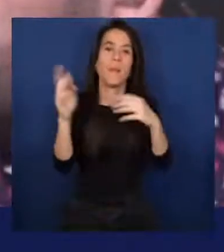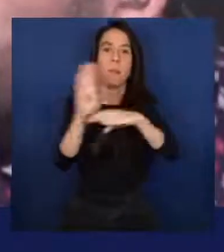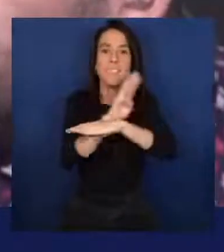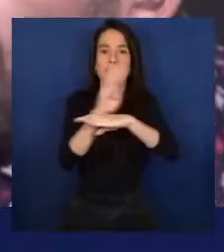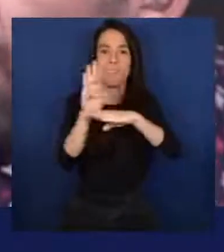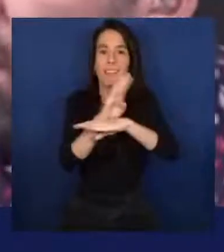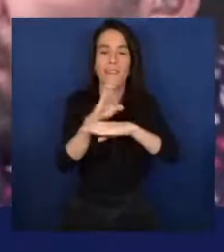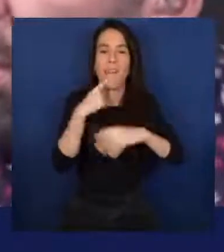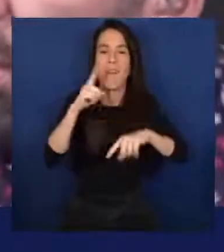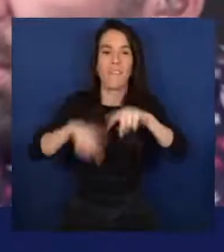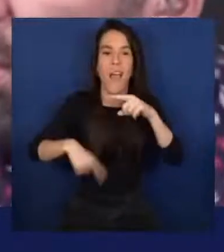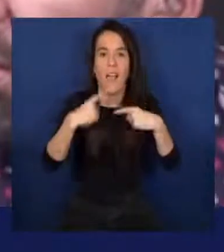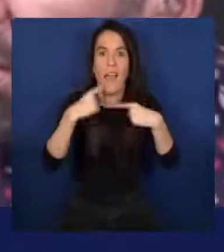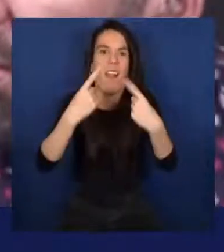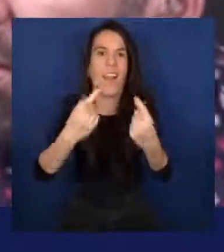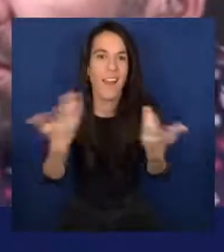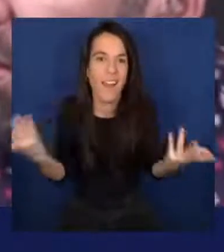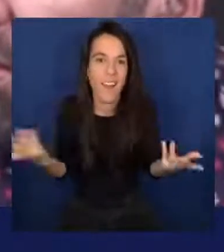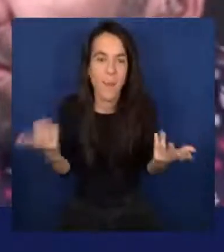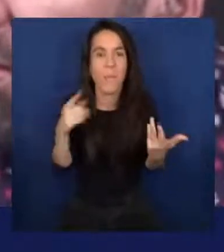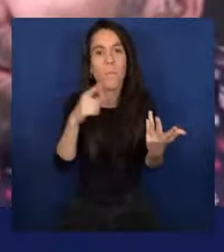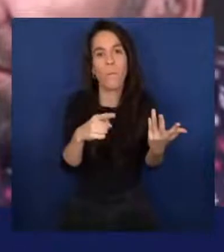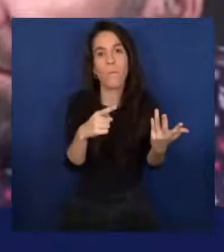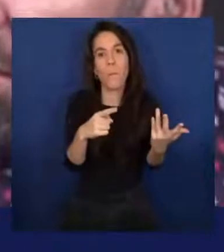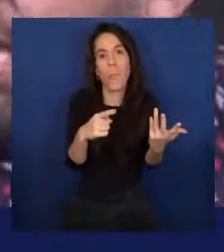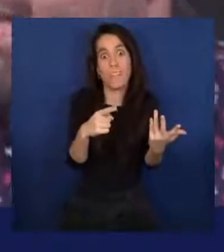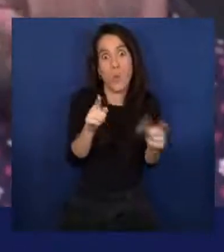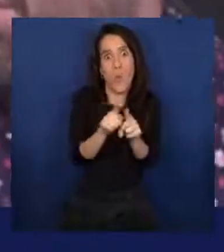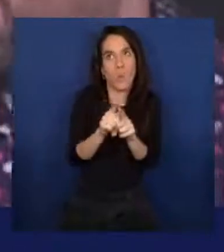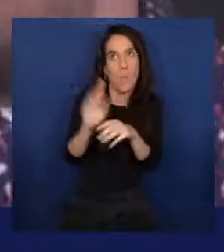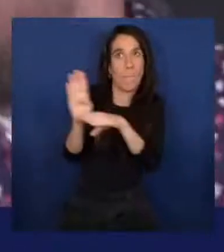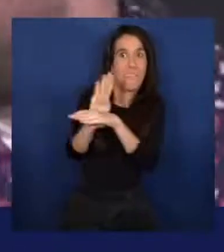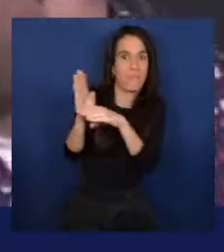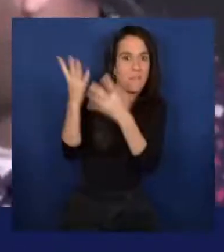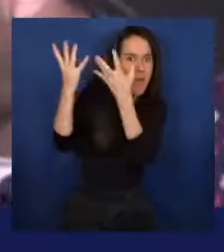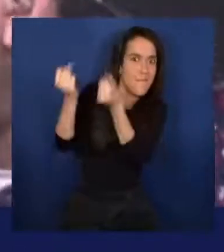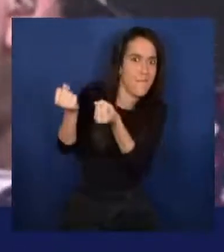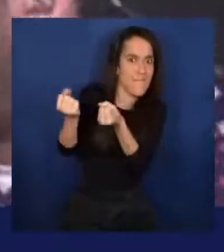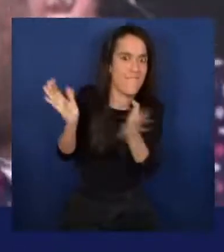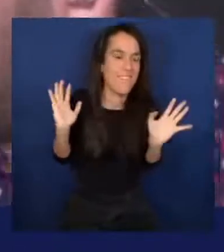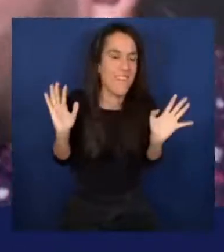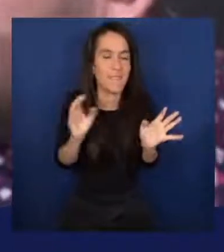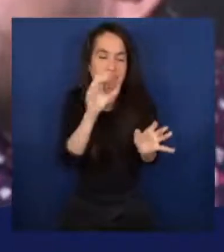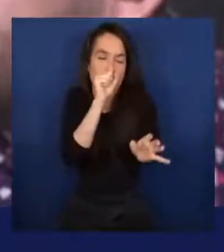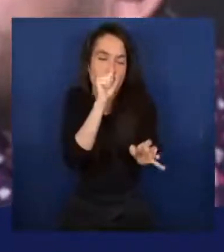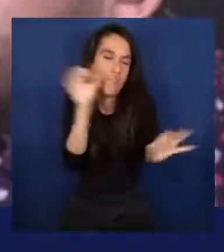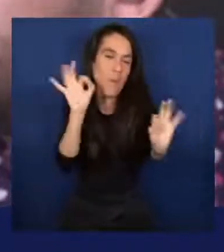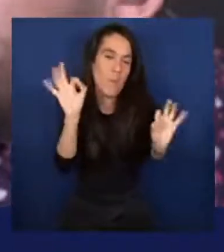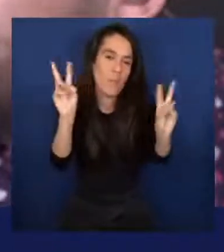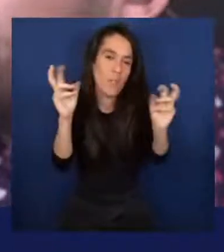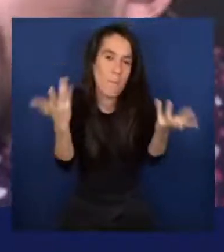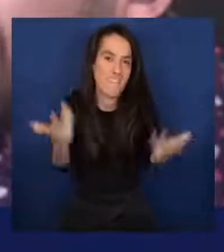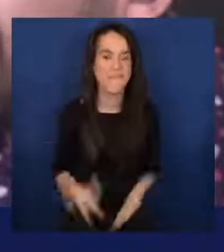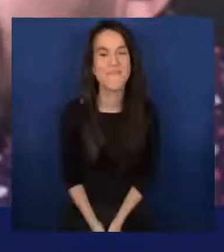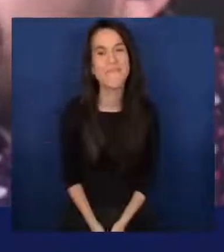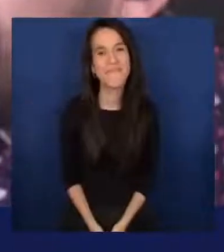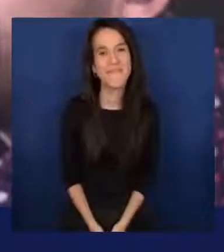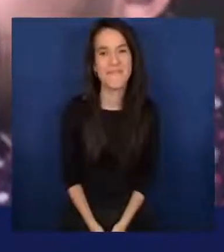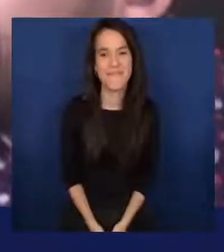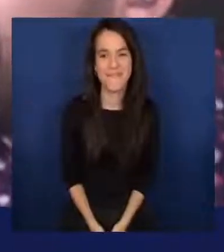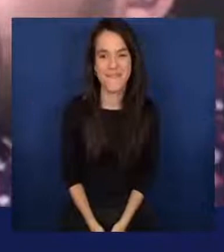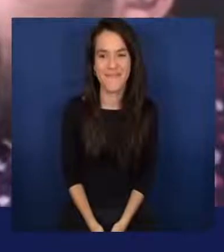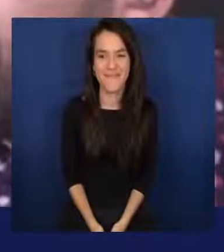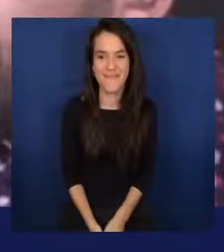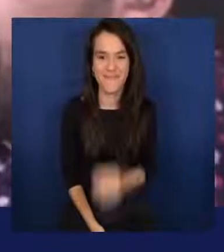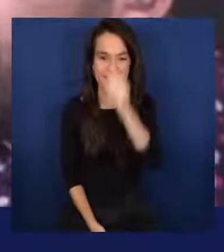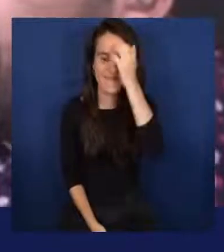you what, but then they're using this as well. Got it. So yes, That's awesome. All right, so looks like it's done.